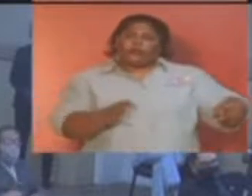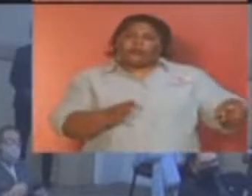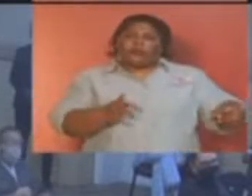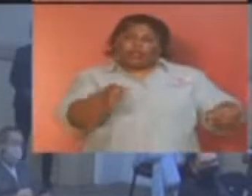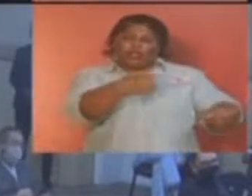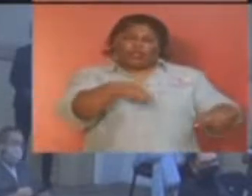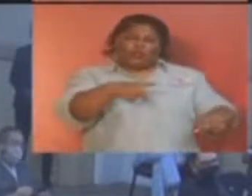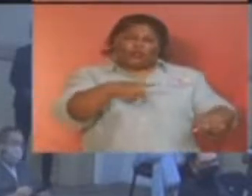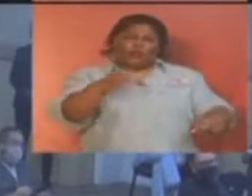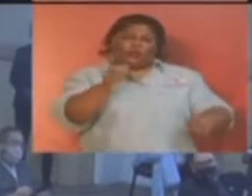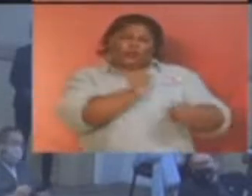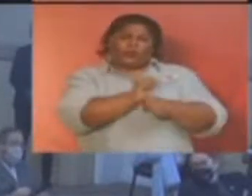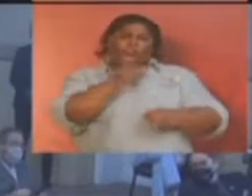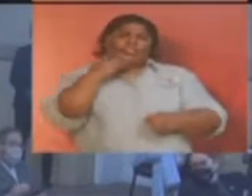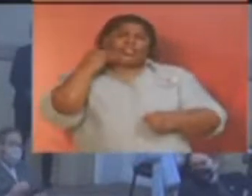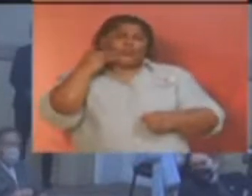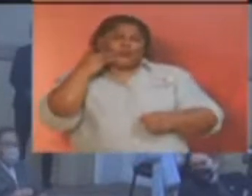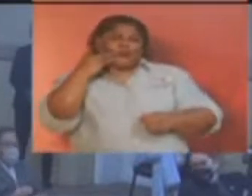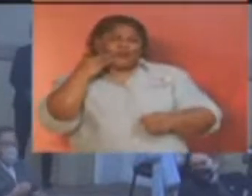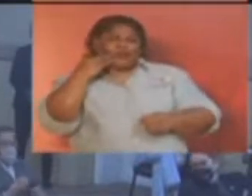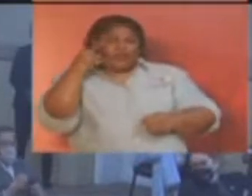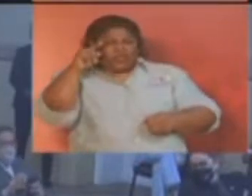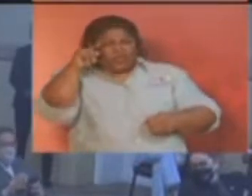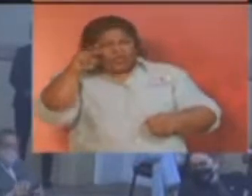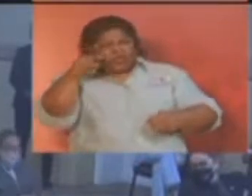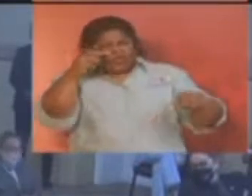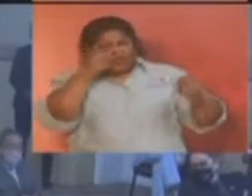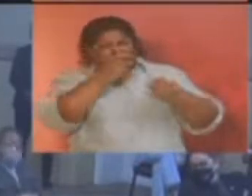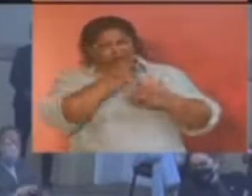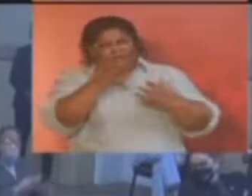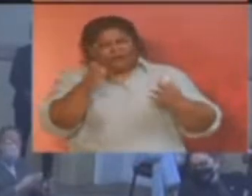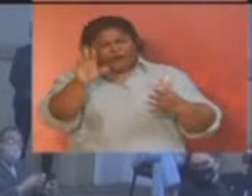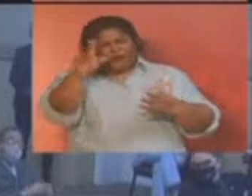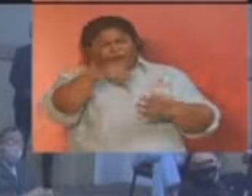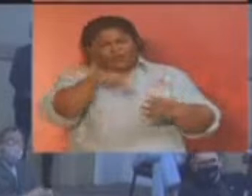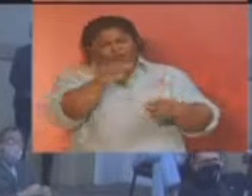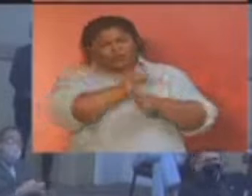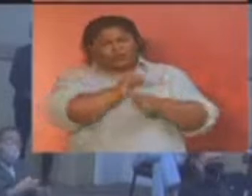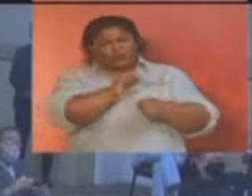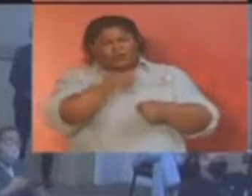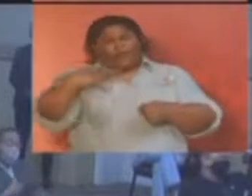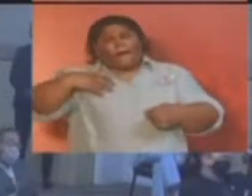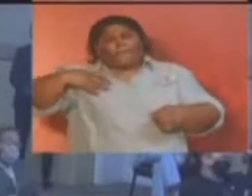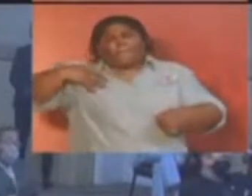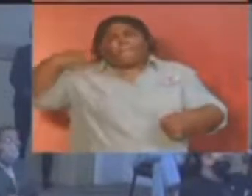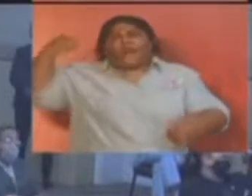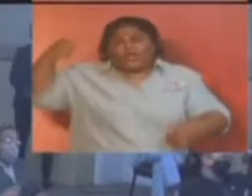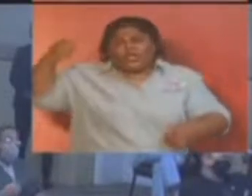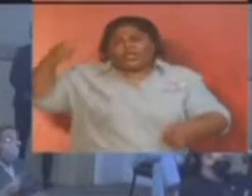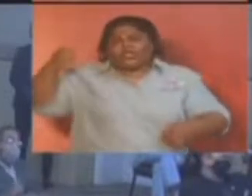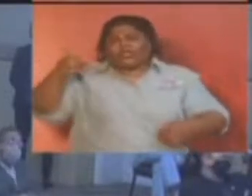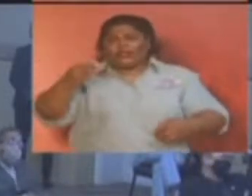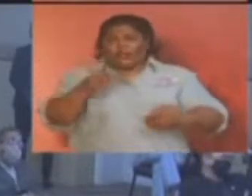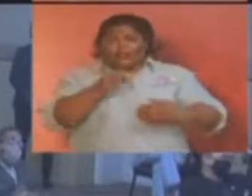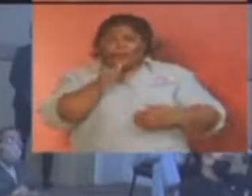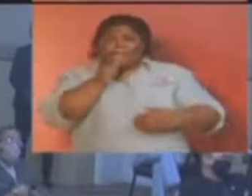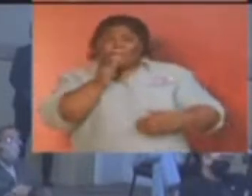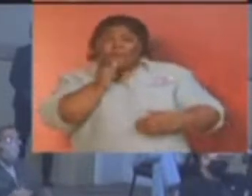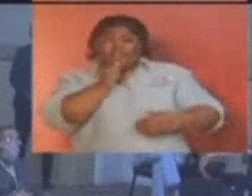what would be your message to employers, both in the state, private sector, in terms of